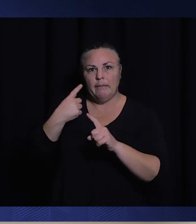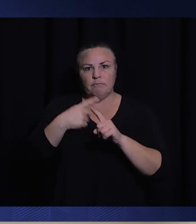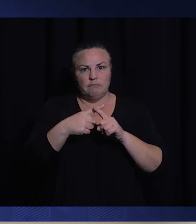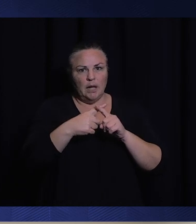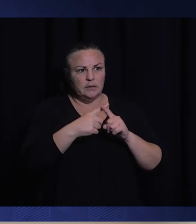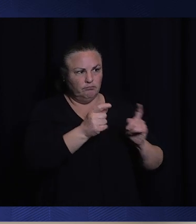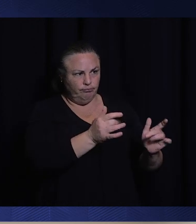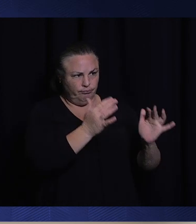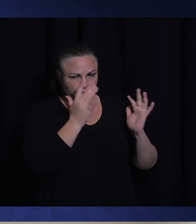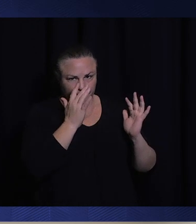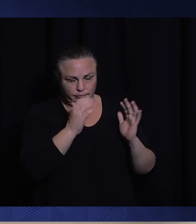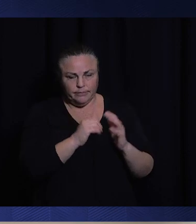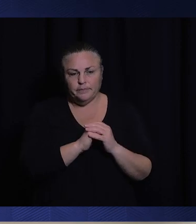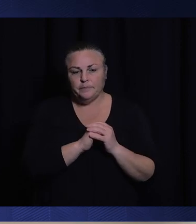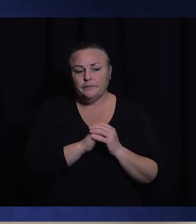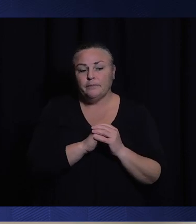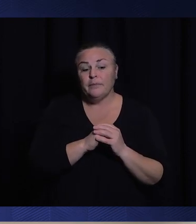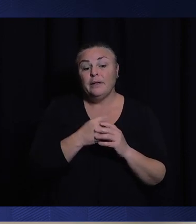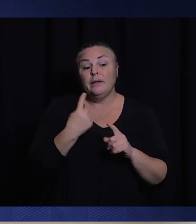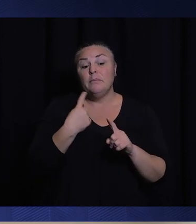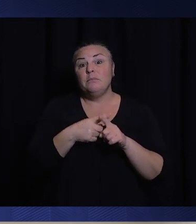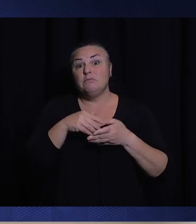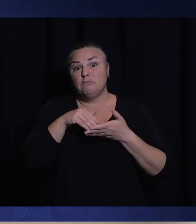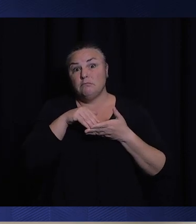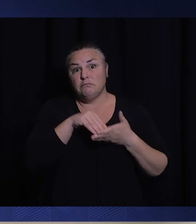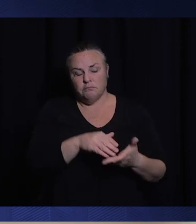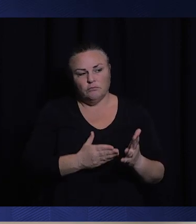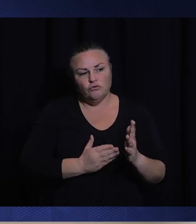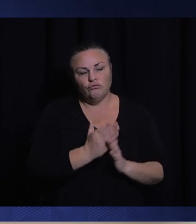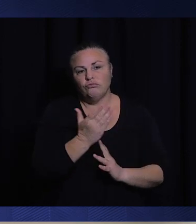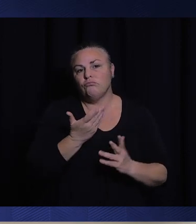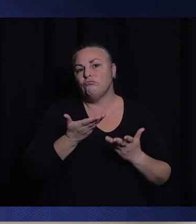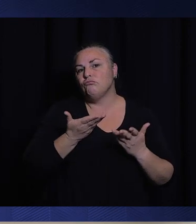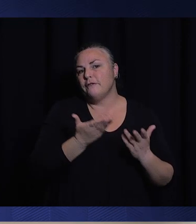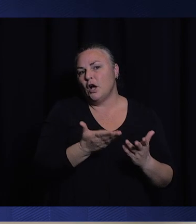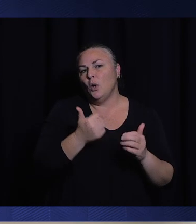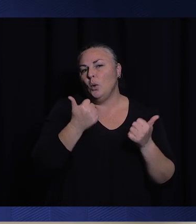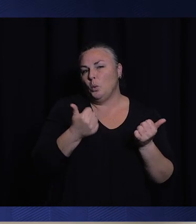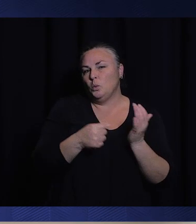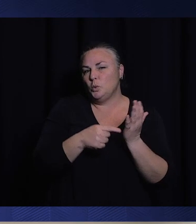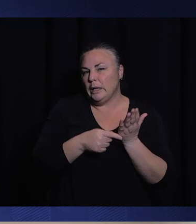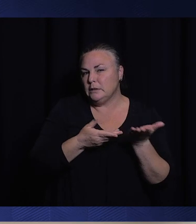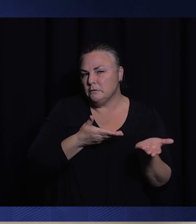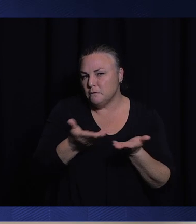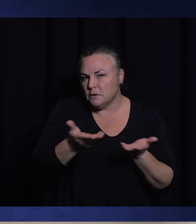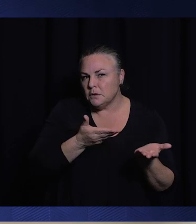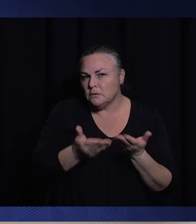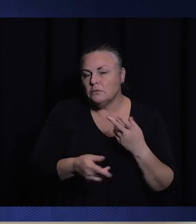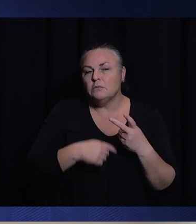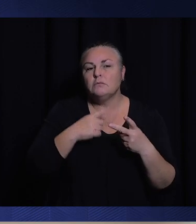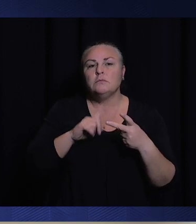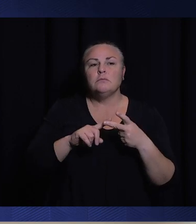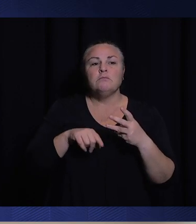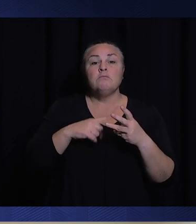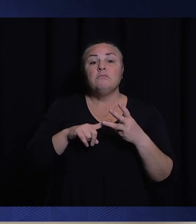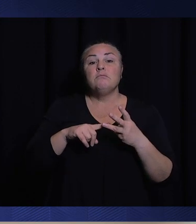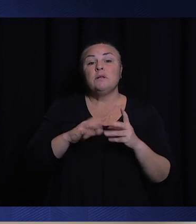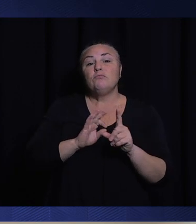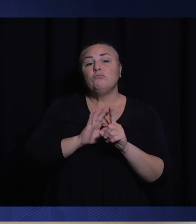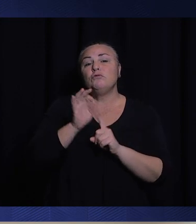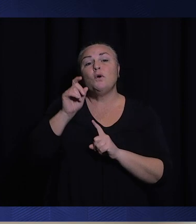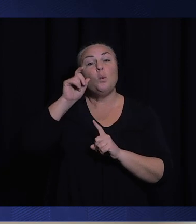ecological equilibrium to enable it to coexist with the changed land use in these peri-urban